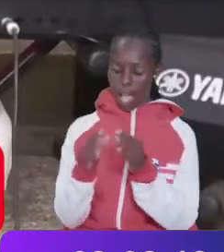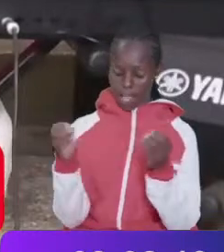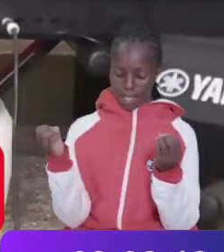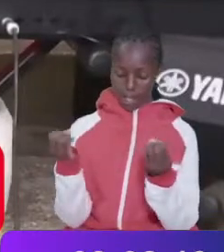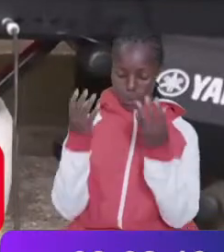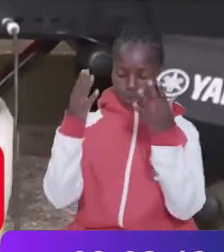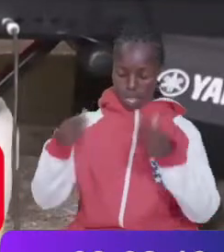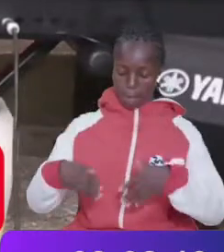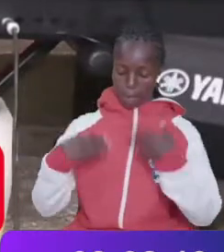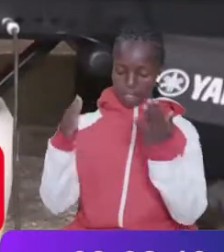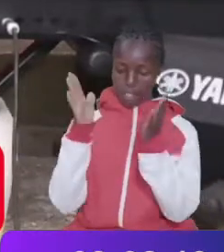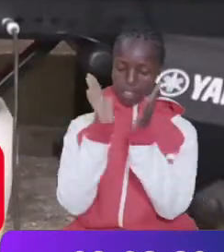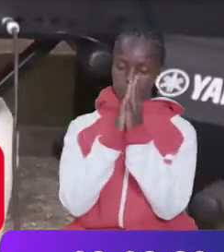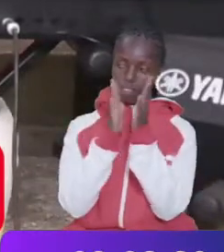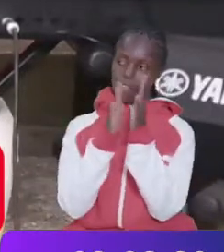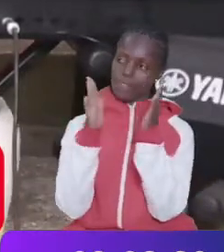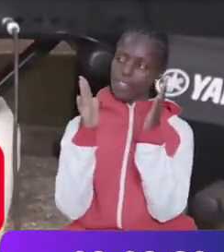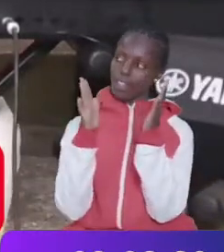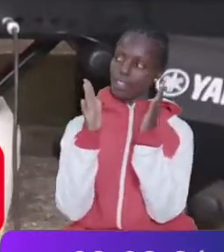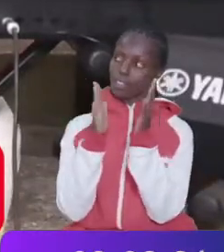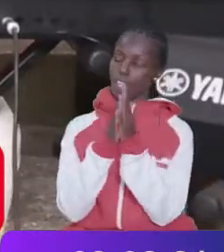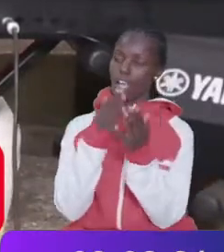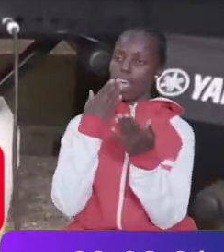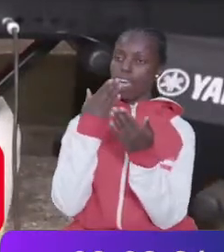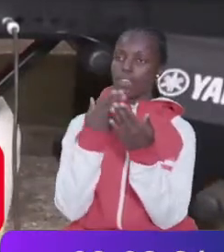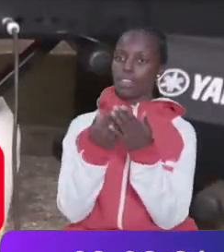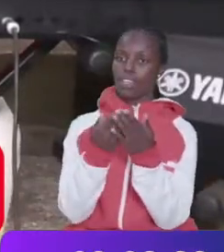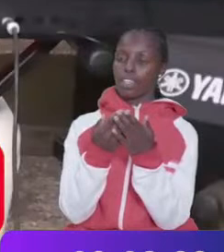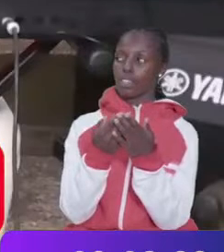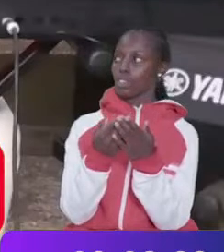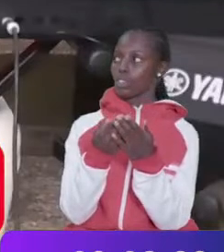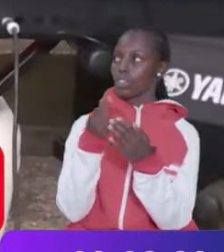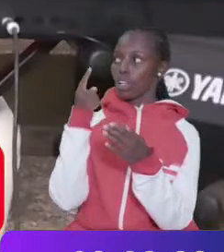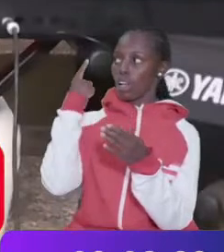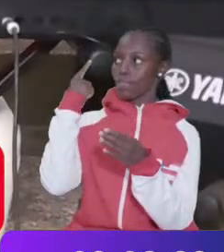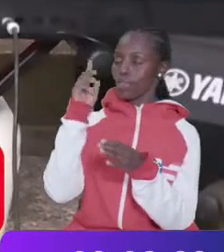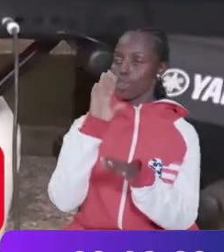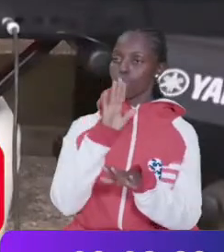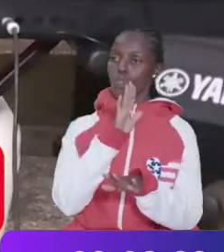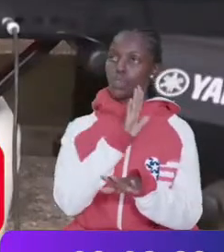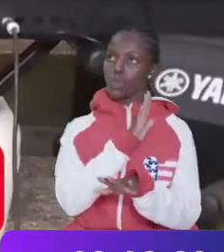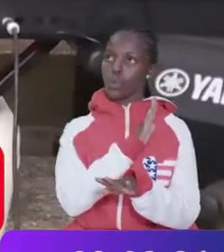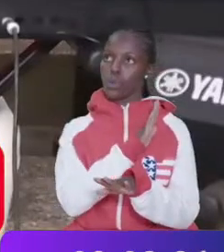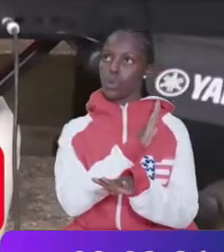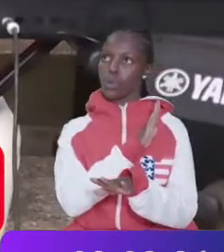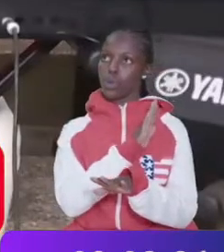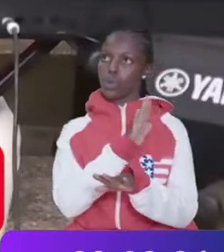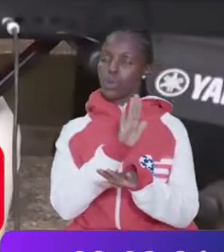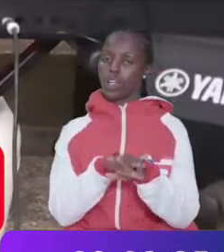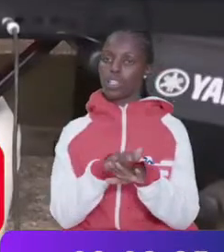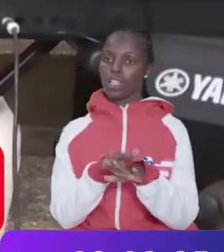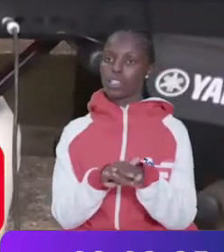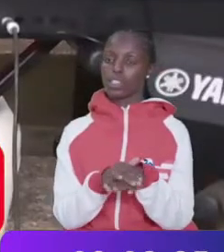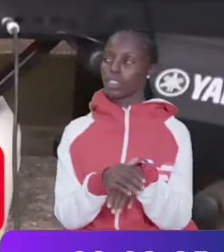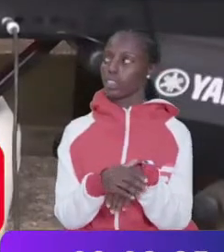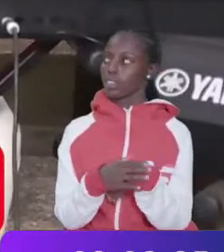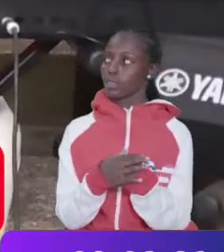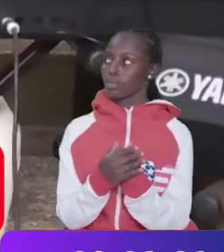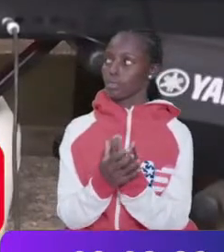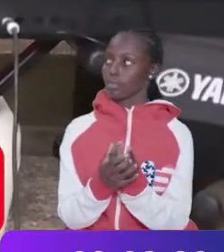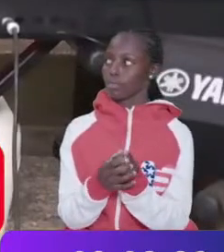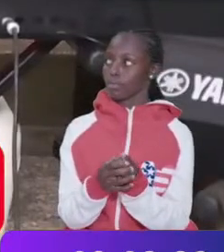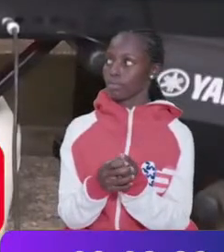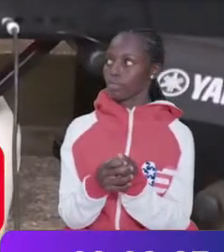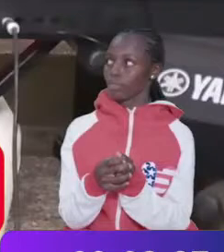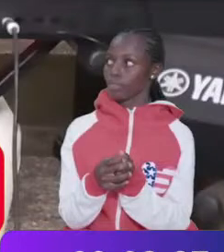I see for where we shame it. Yes, Auntie, my work. Yes, Auntie, you are the Lord and your rose. You are the Lord